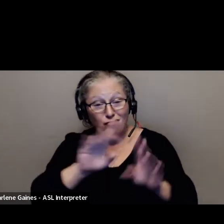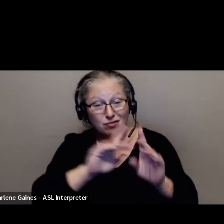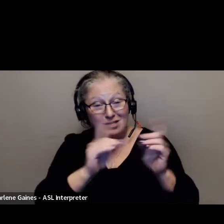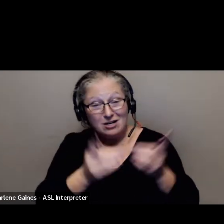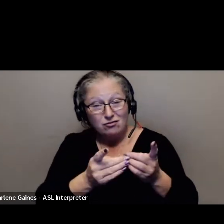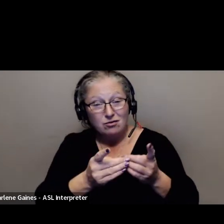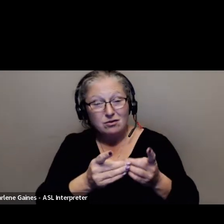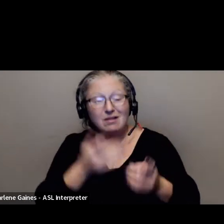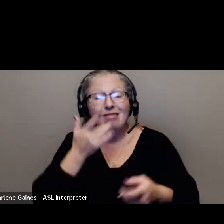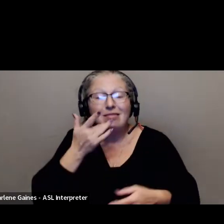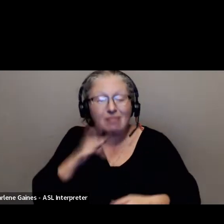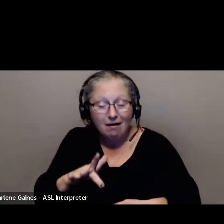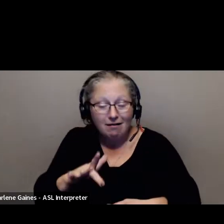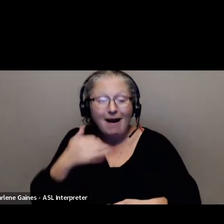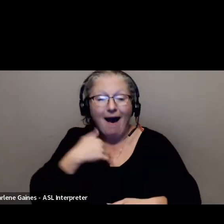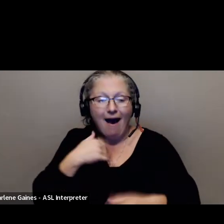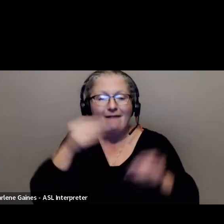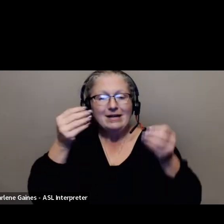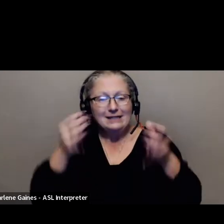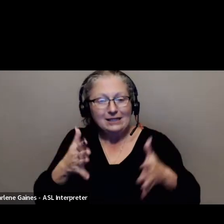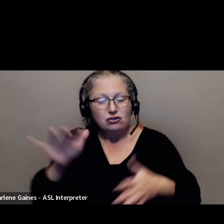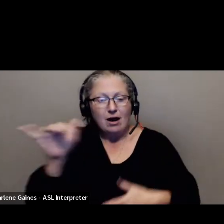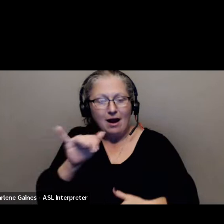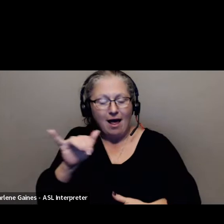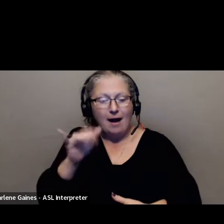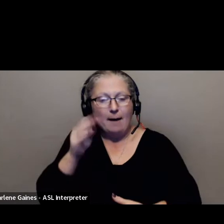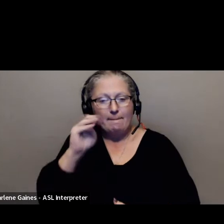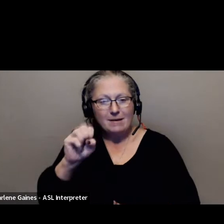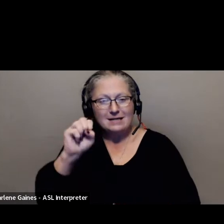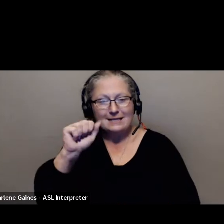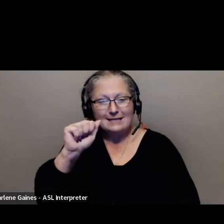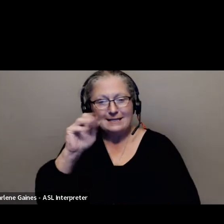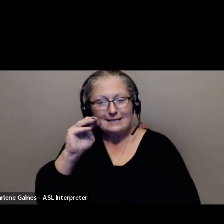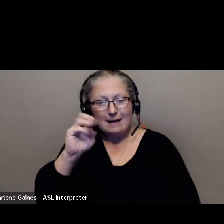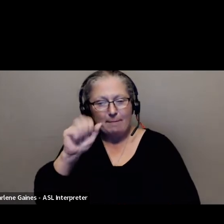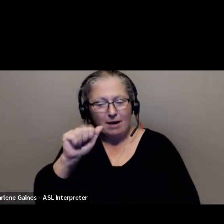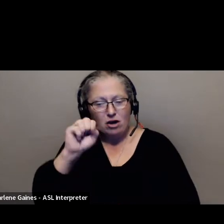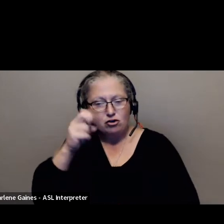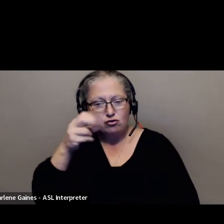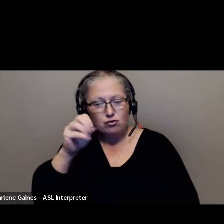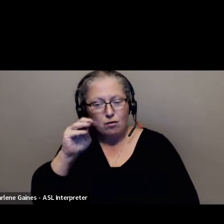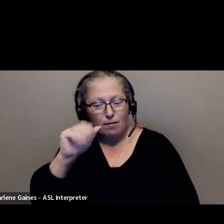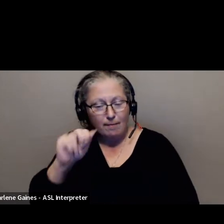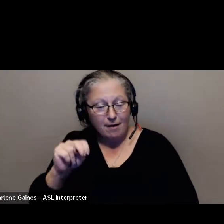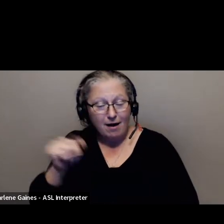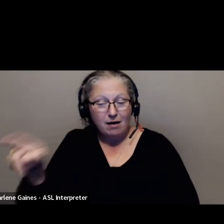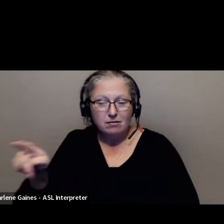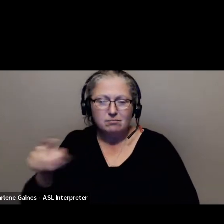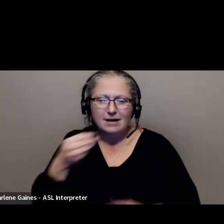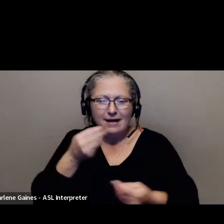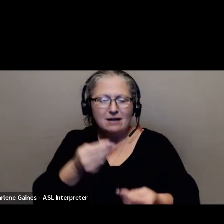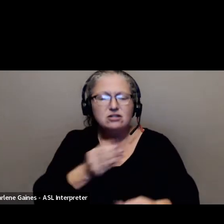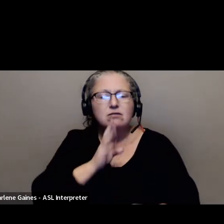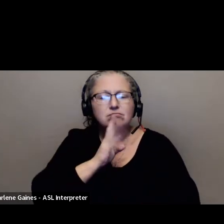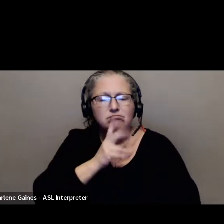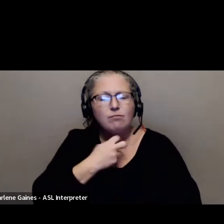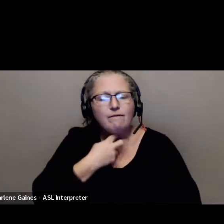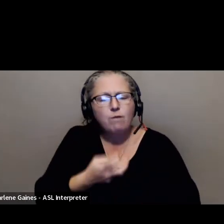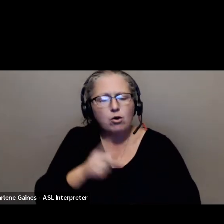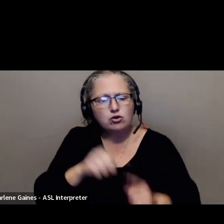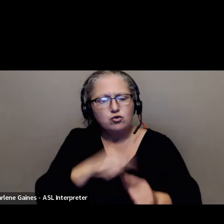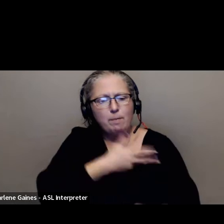are so lucky to have teachers like Miss Samia Shoman, who give voice to Palestinians. You